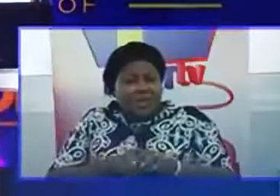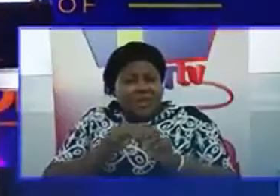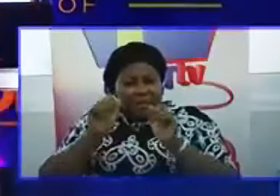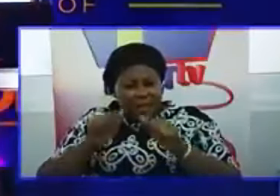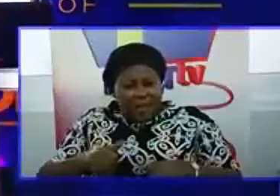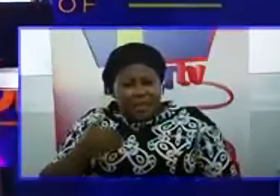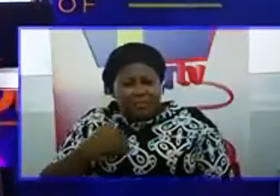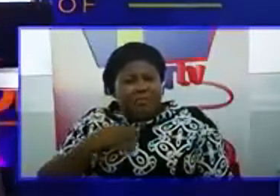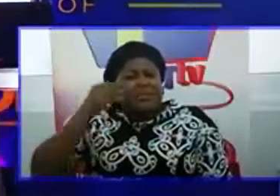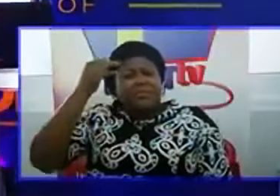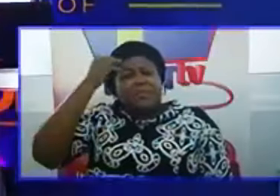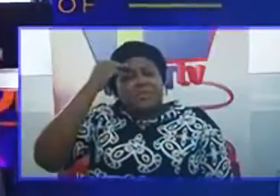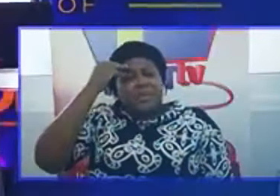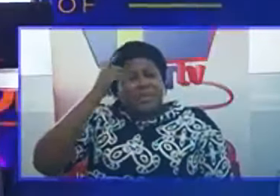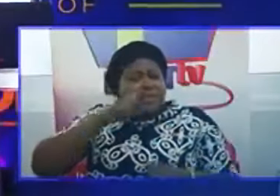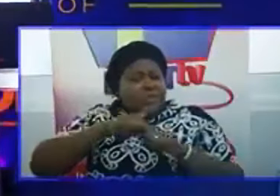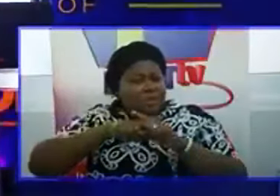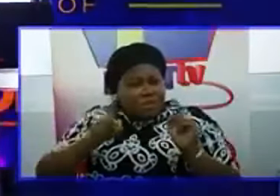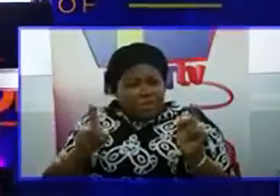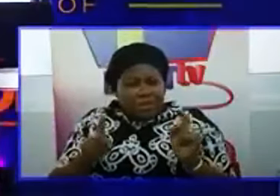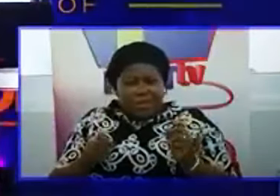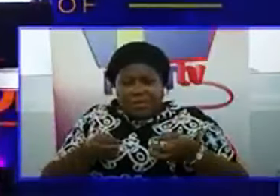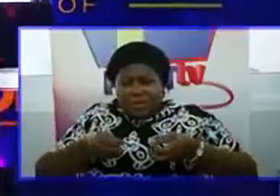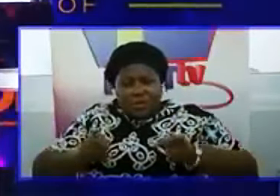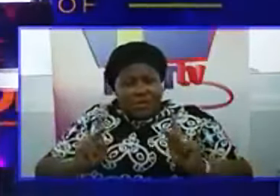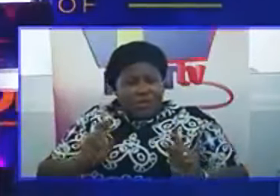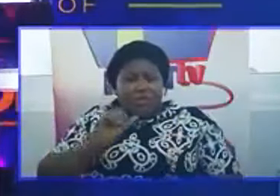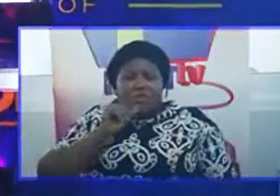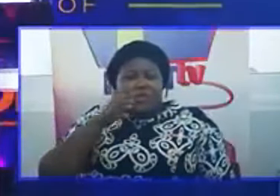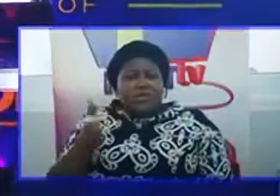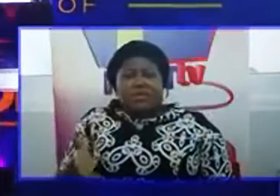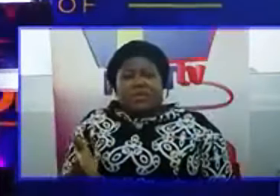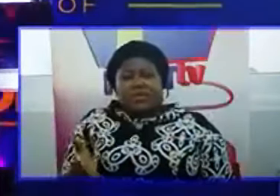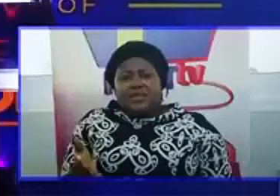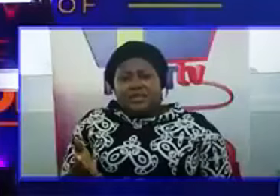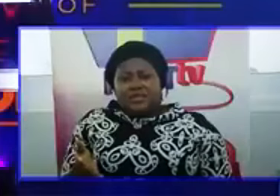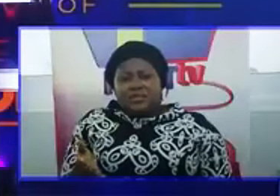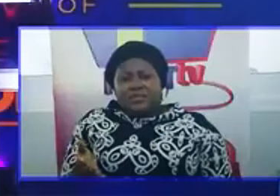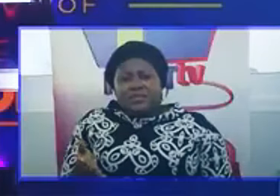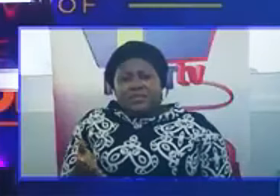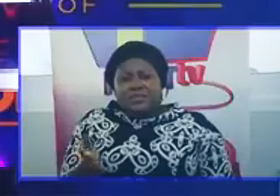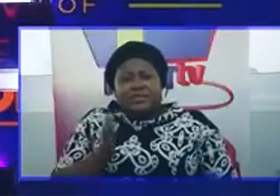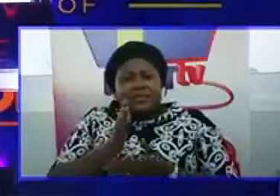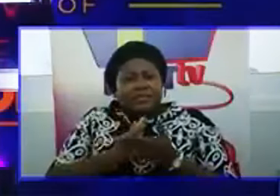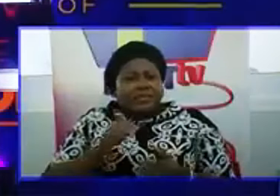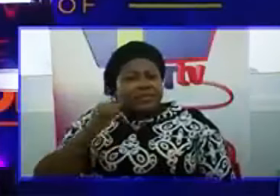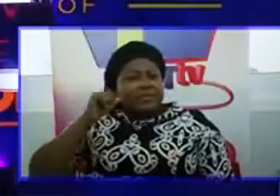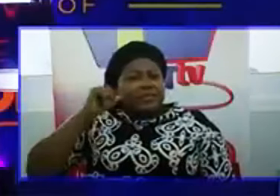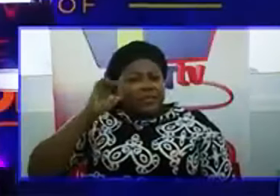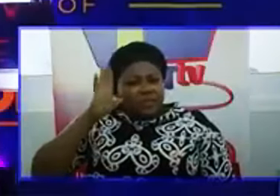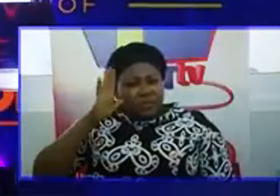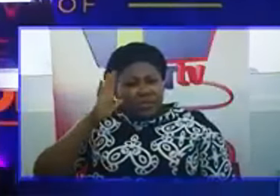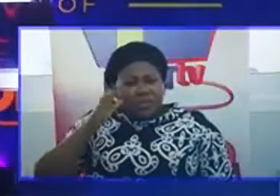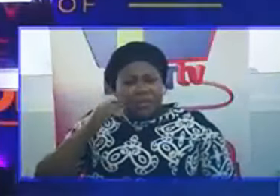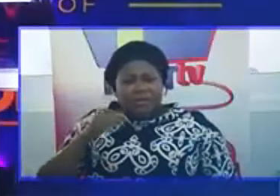but the opportunity may not be there. See, there are women who are worthy.